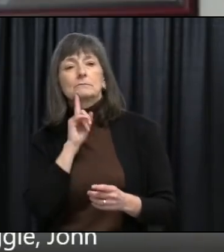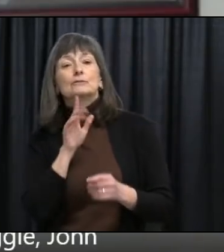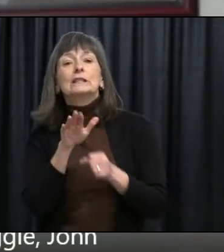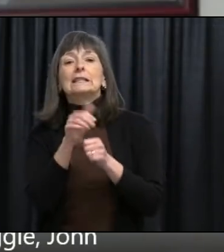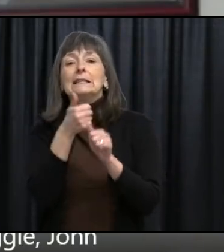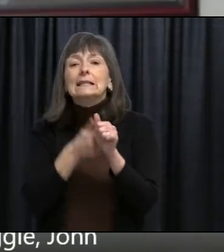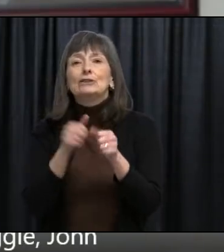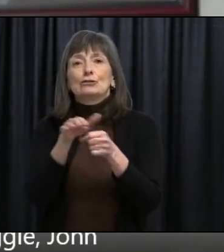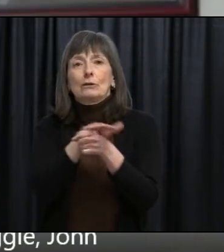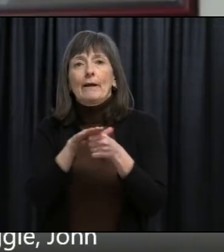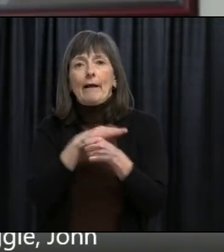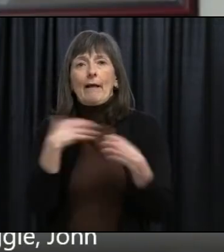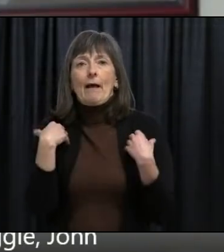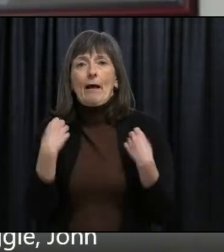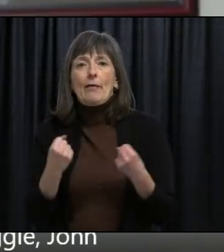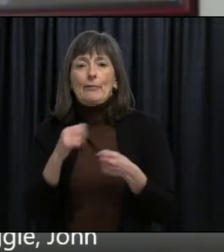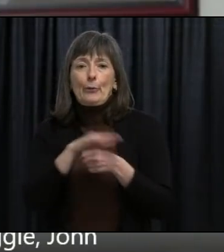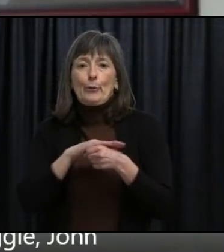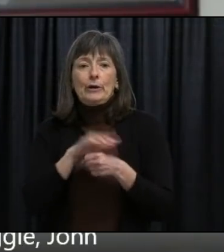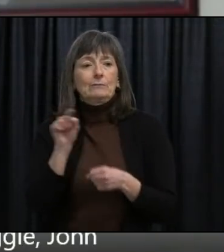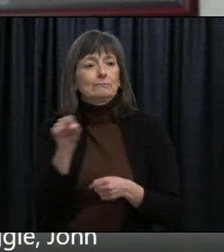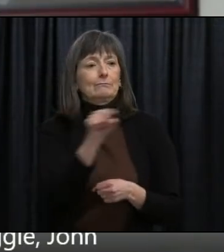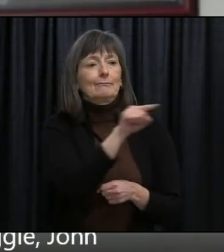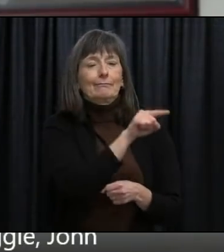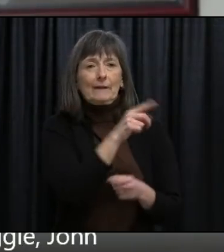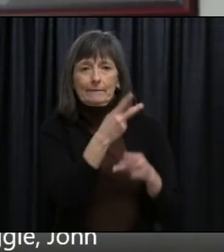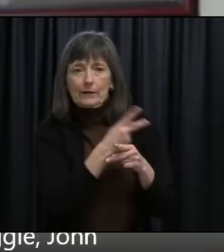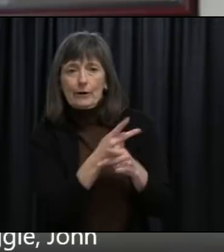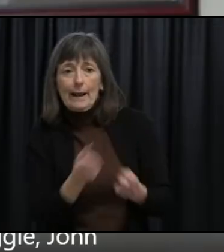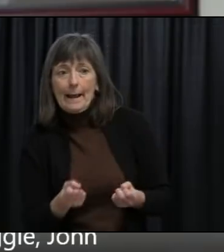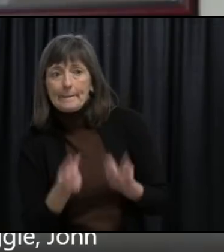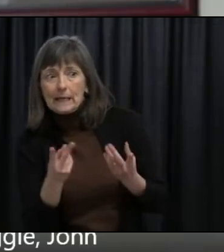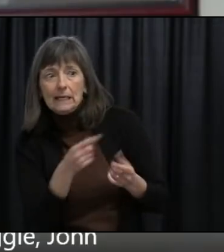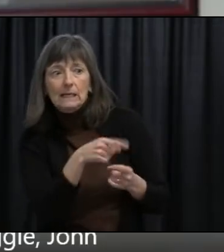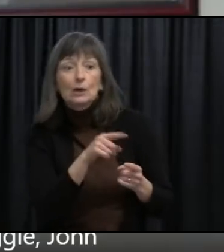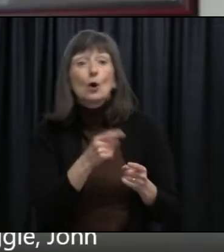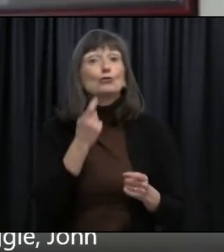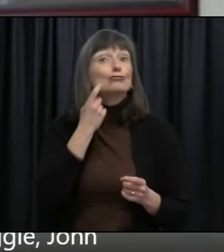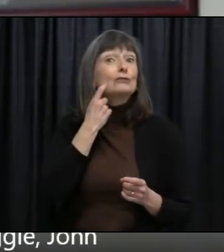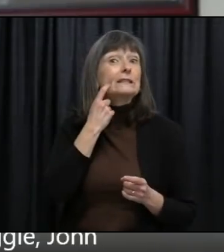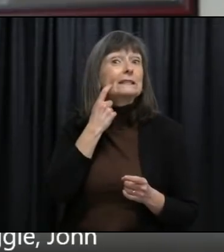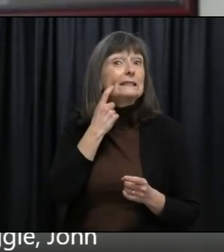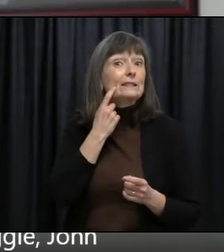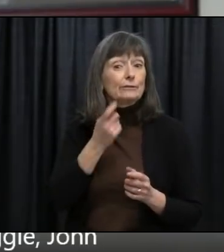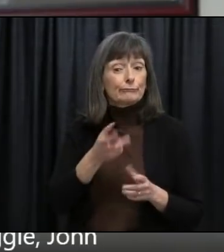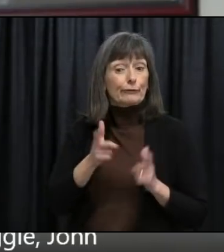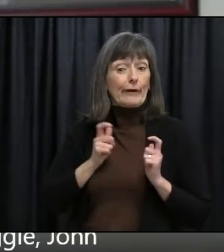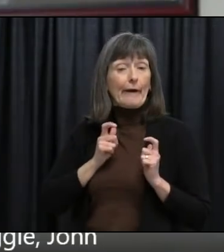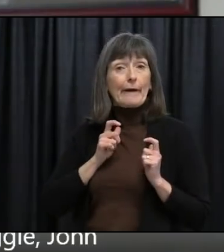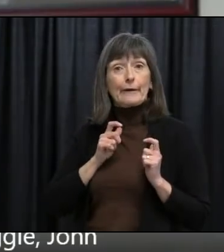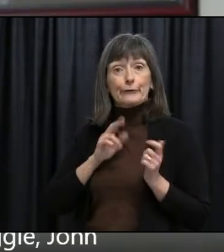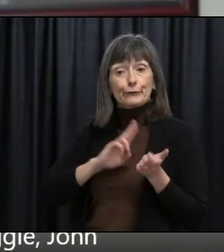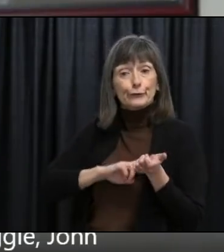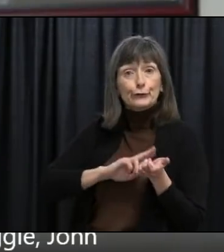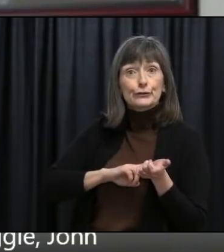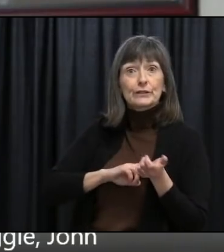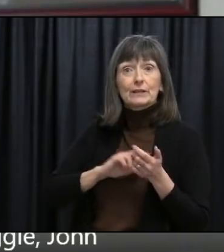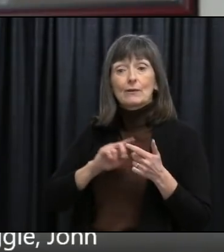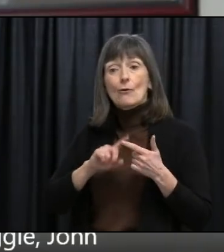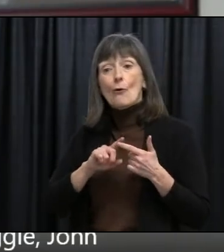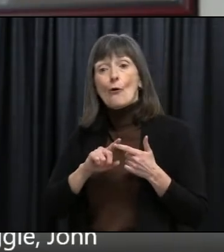But again, recently retired RTs, recently retired RNs with ICU or emerge experience,